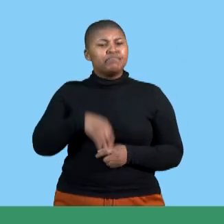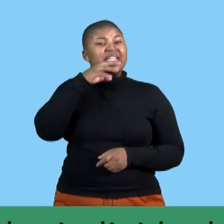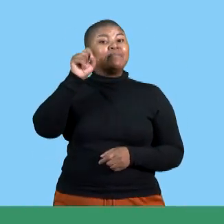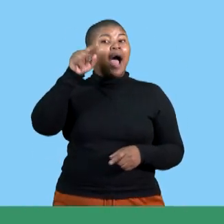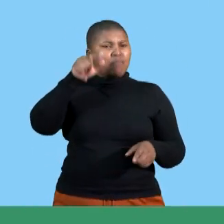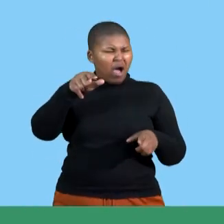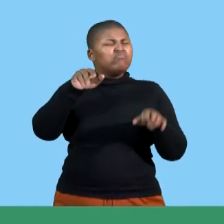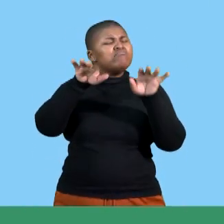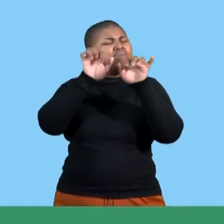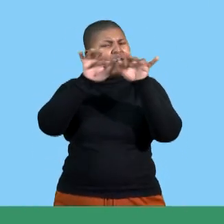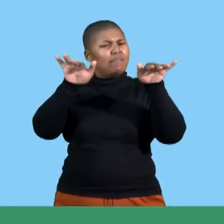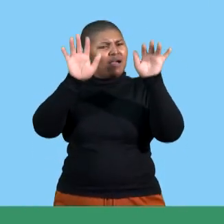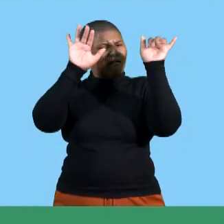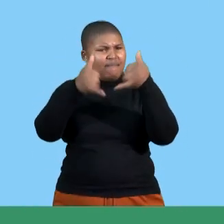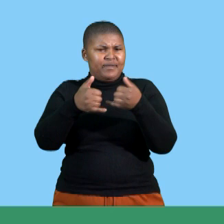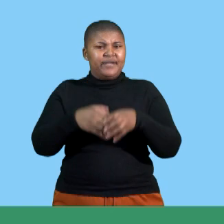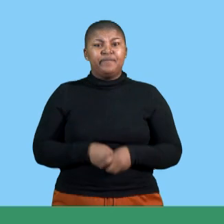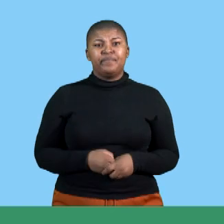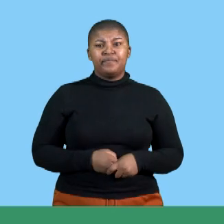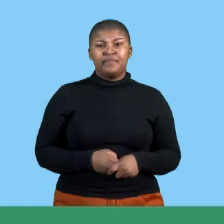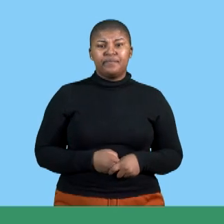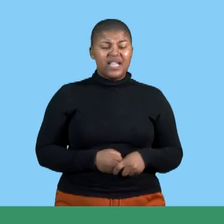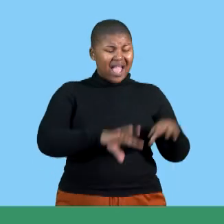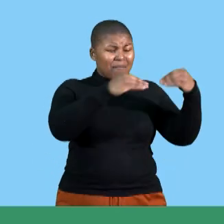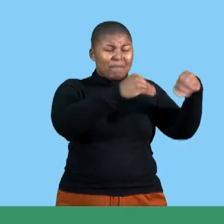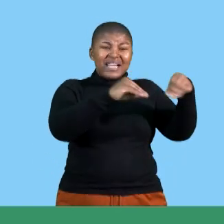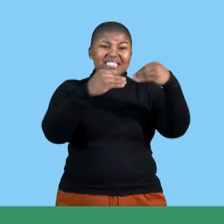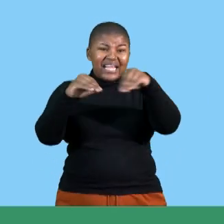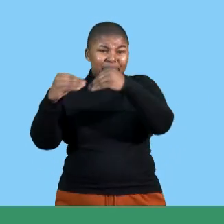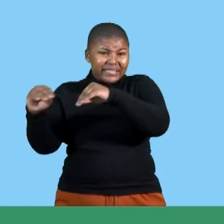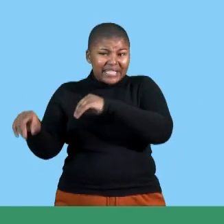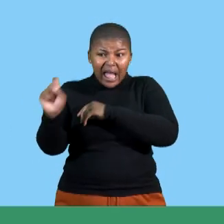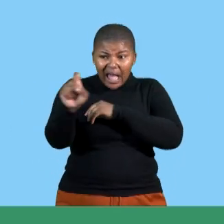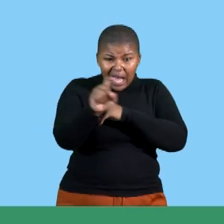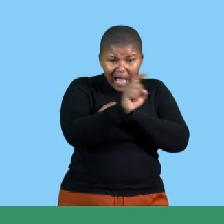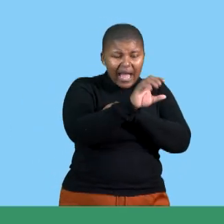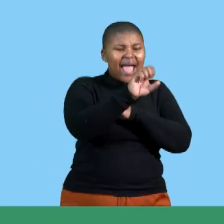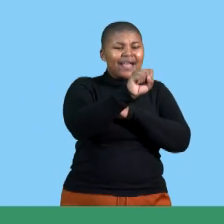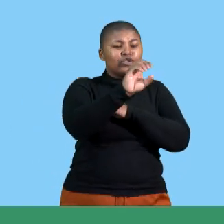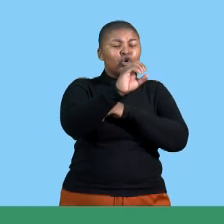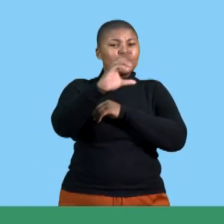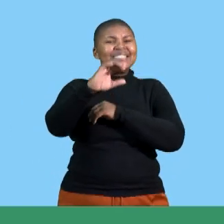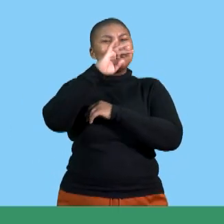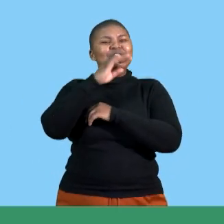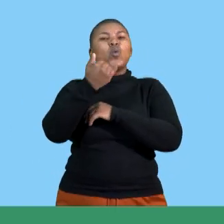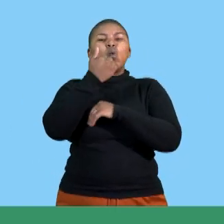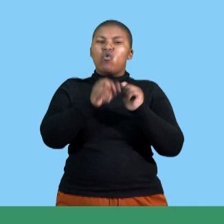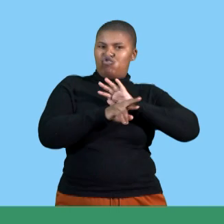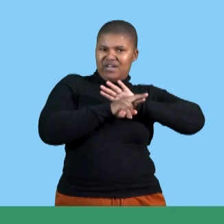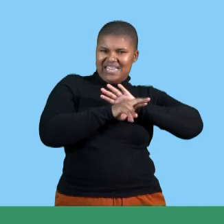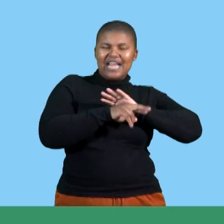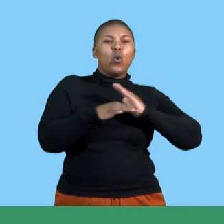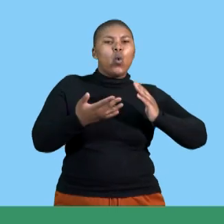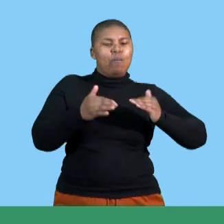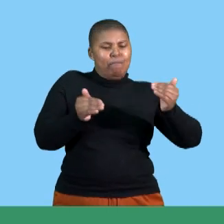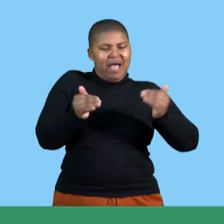public companies. These enterprises are managed by government and not by individuals.